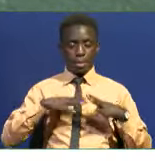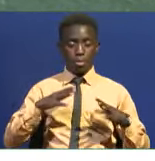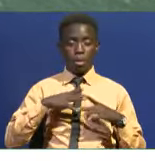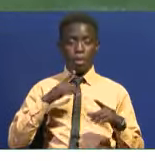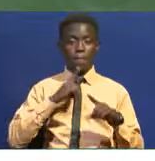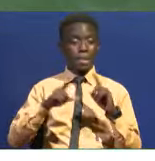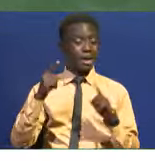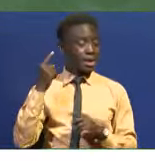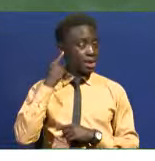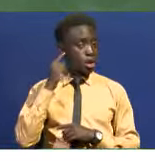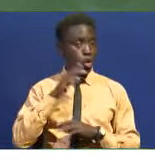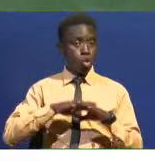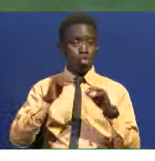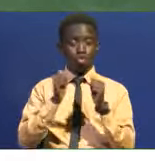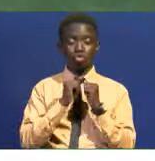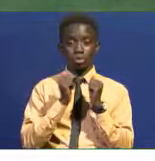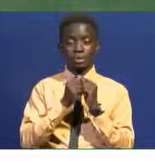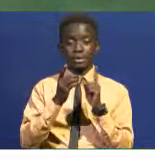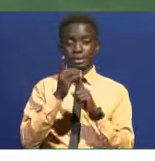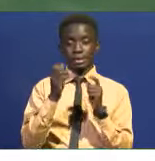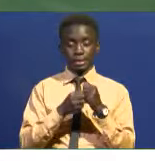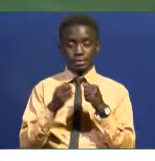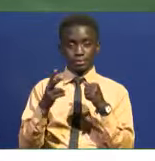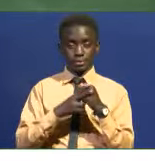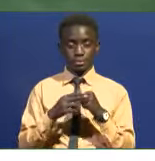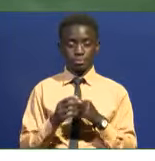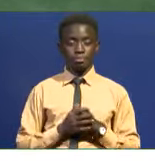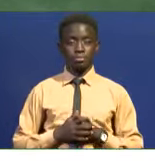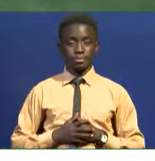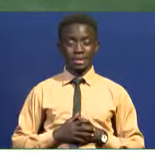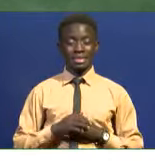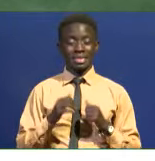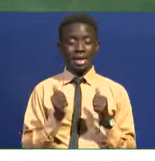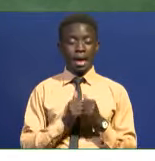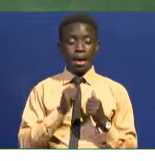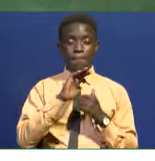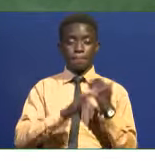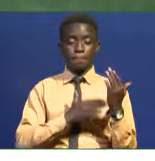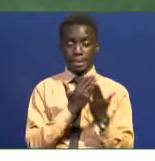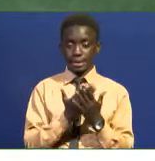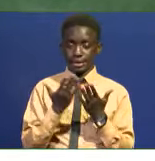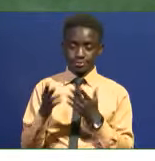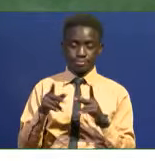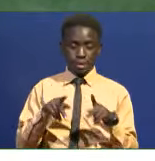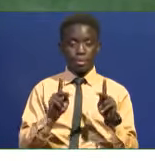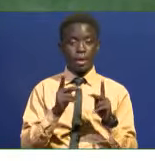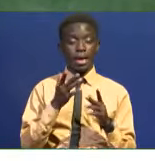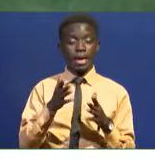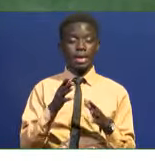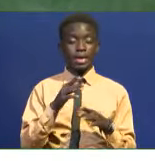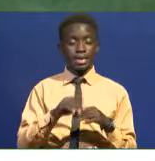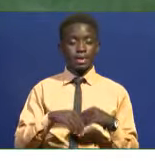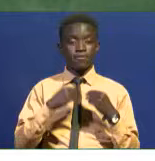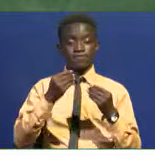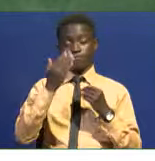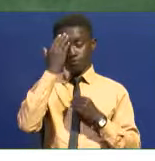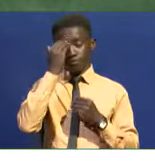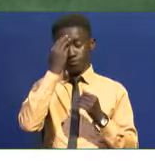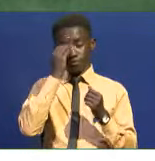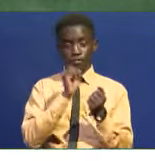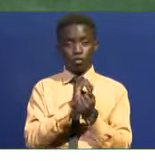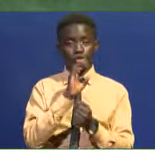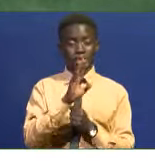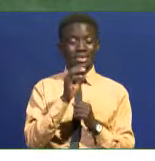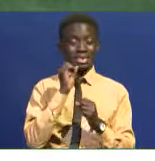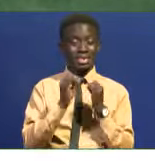17. You find the application merited. The same is hereby allowed. I will however grant 14 days and should